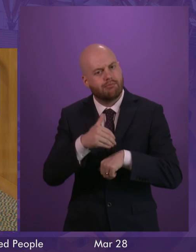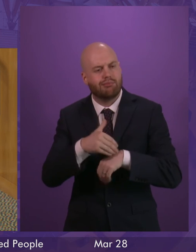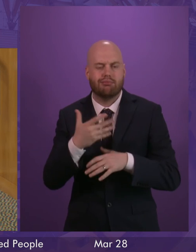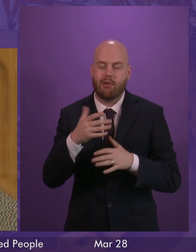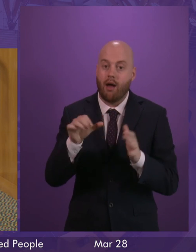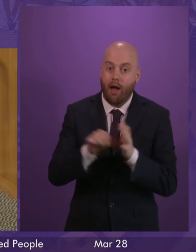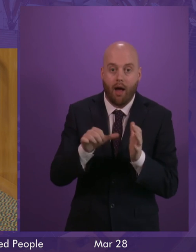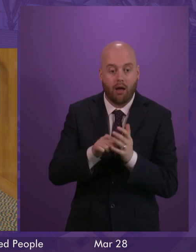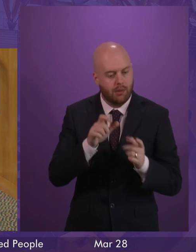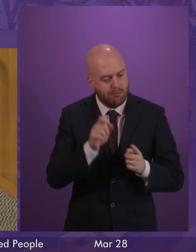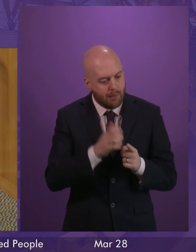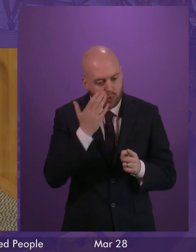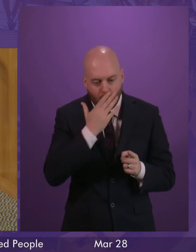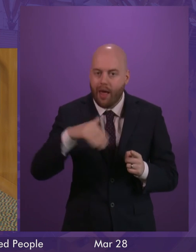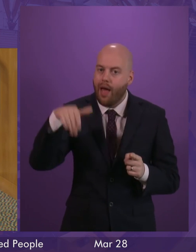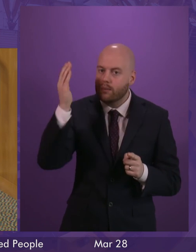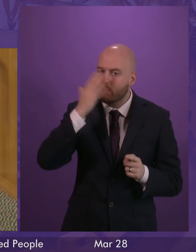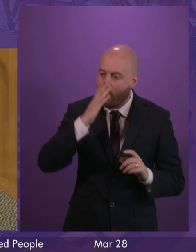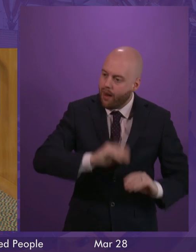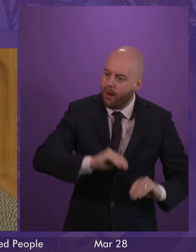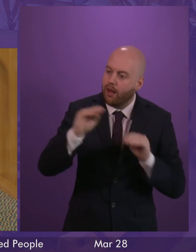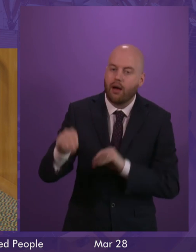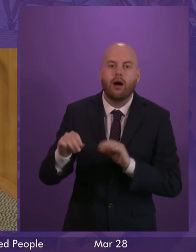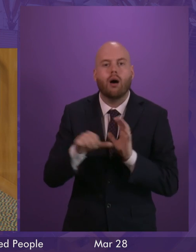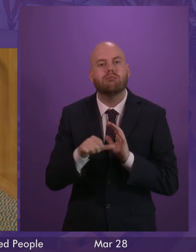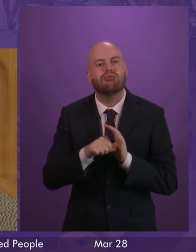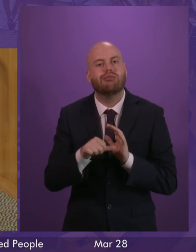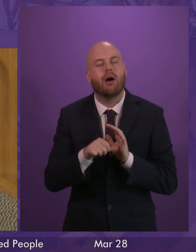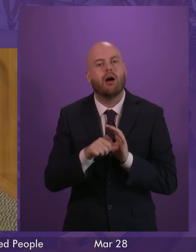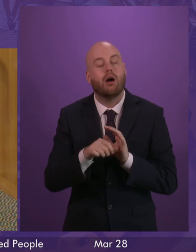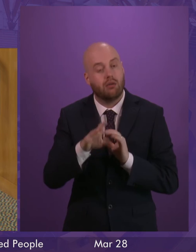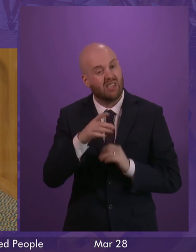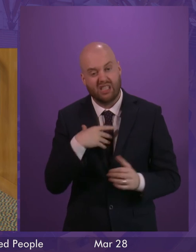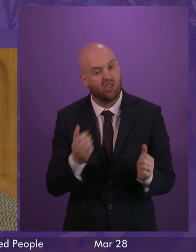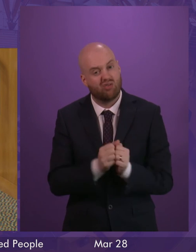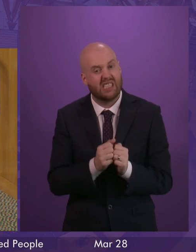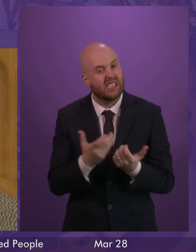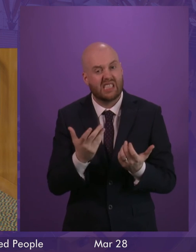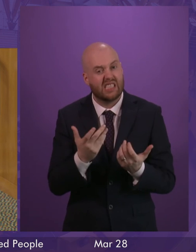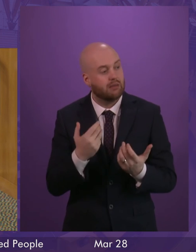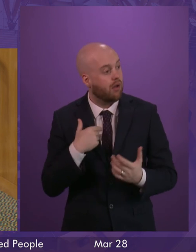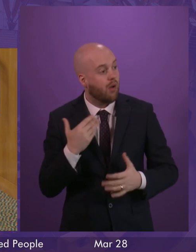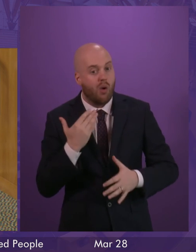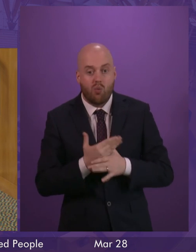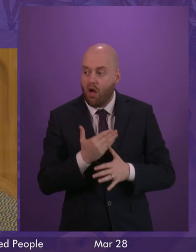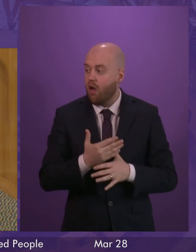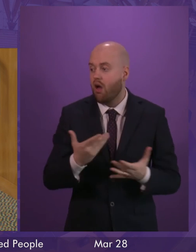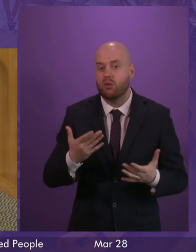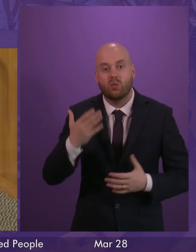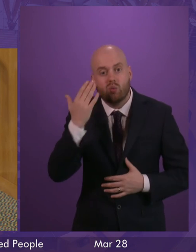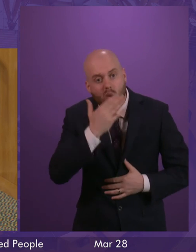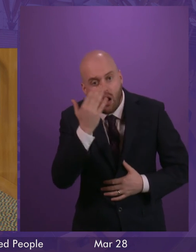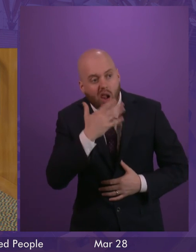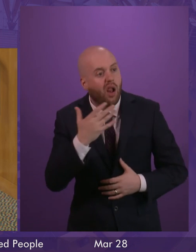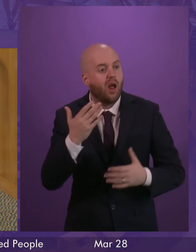I totally agree that actually sensory adjustments to our world, whether it be in our working environment, whether it's in our schools, whether